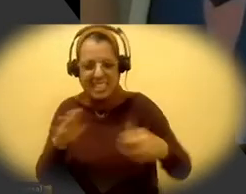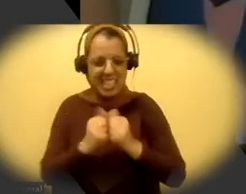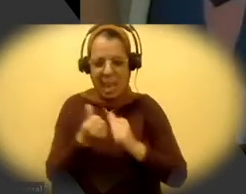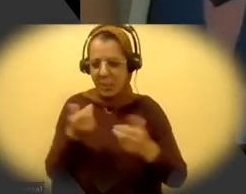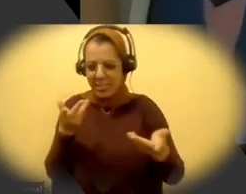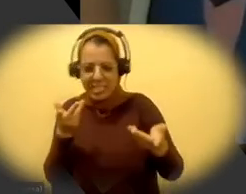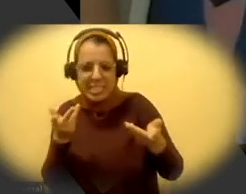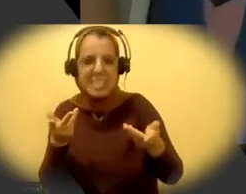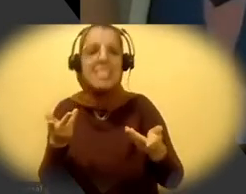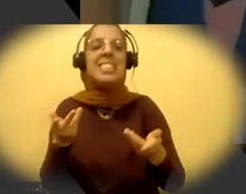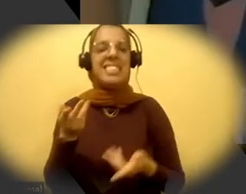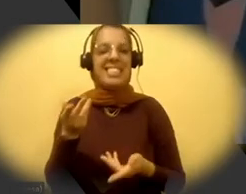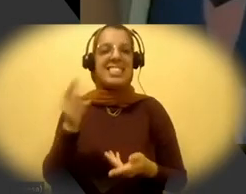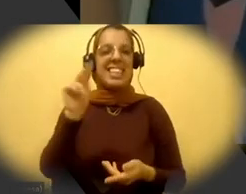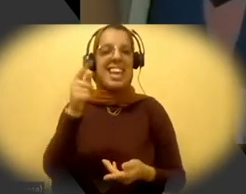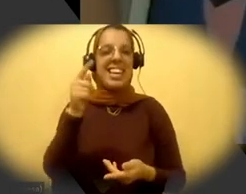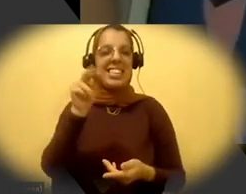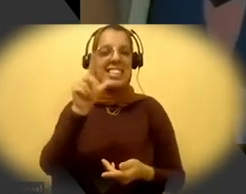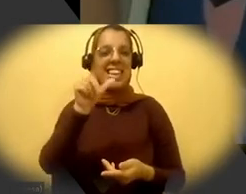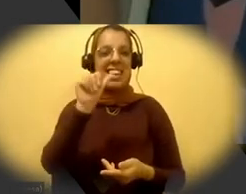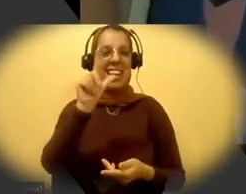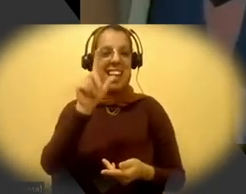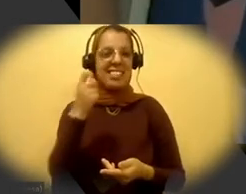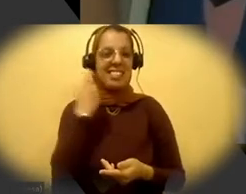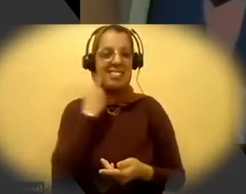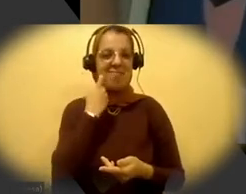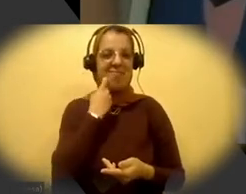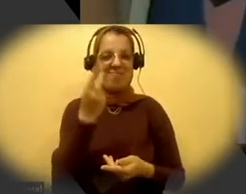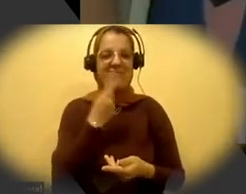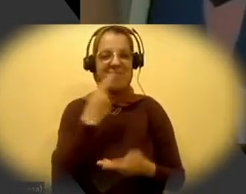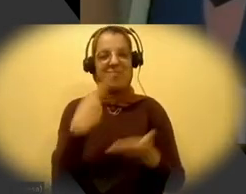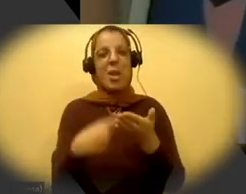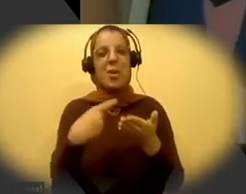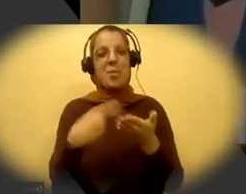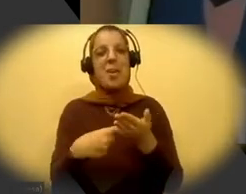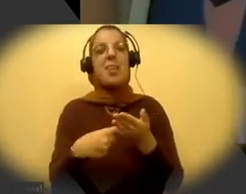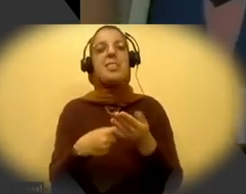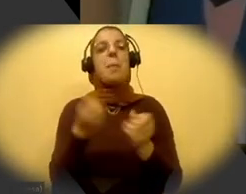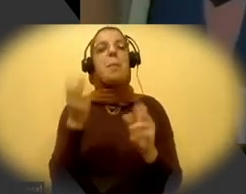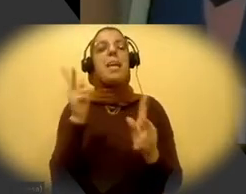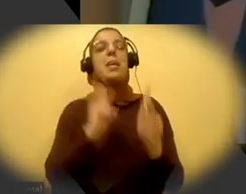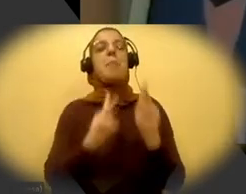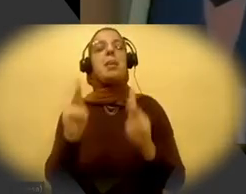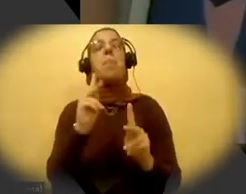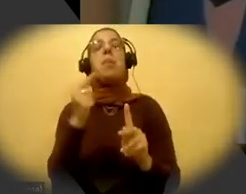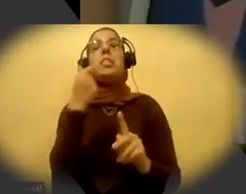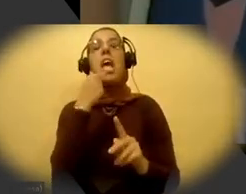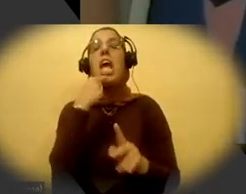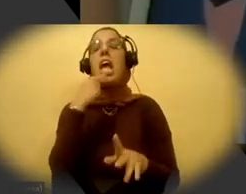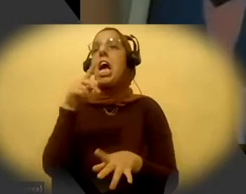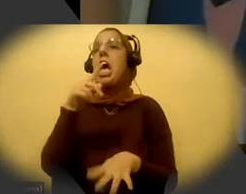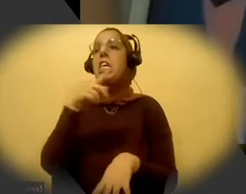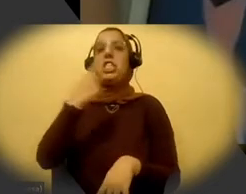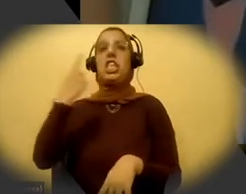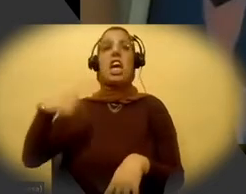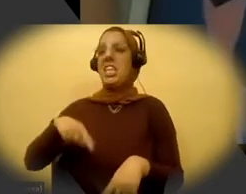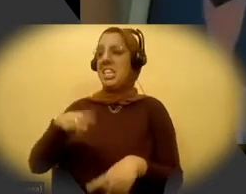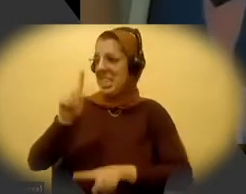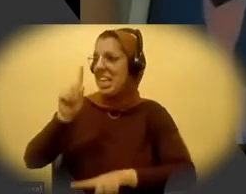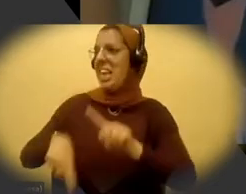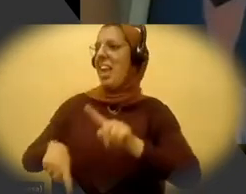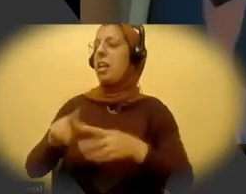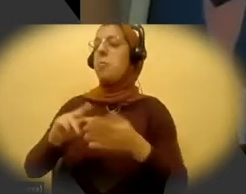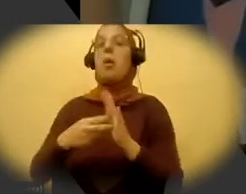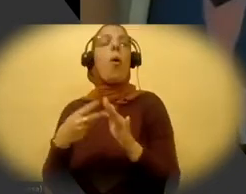when, gentrification is, Chineseness is used as an excuse for gentrification. We were joking